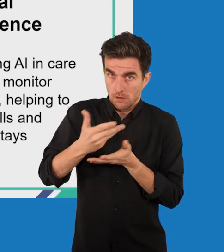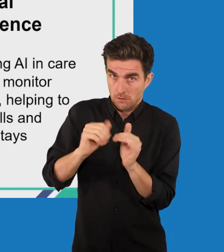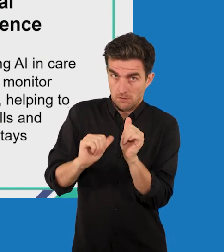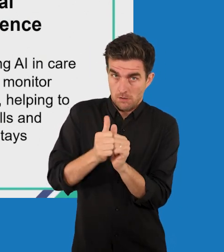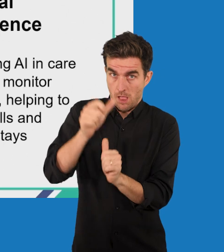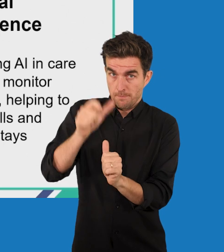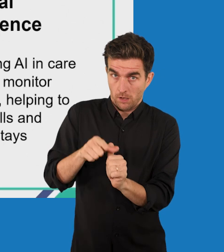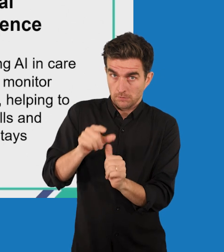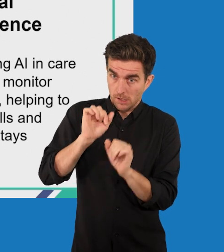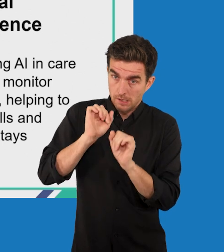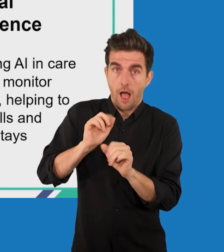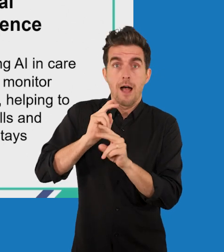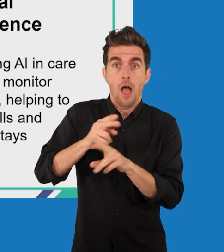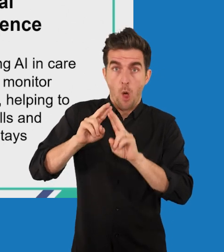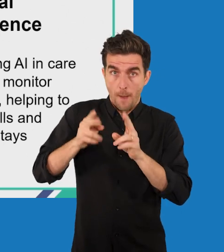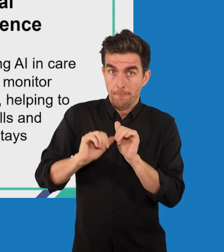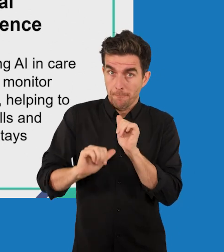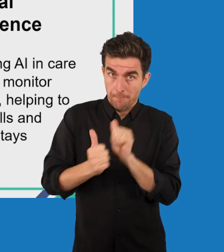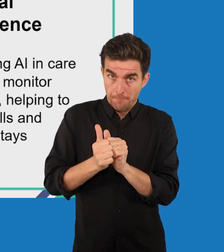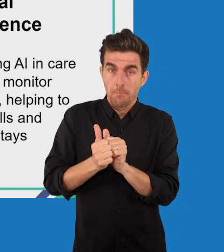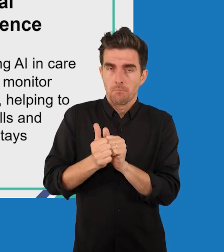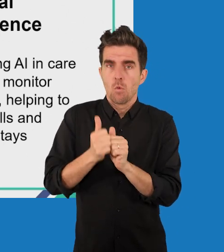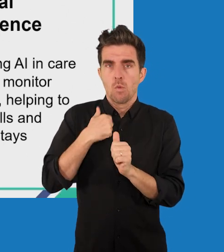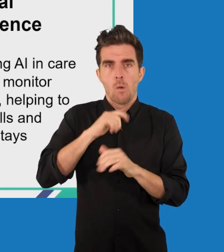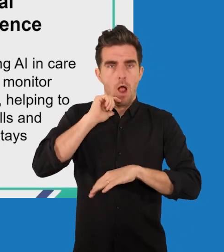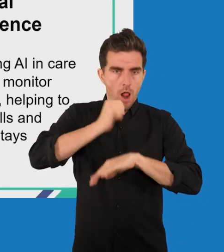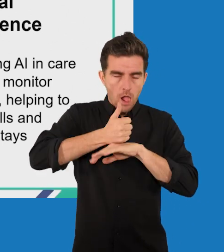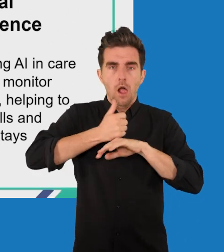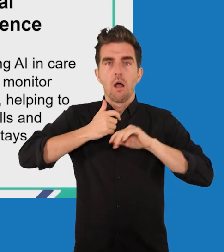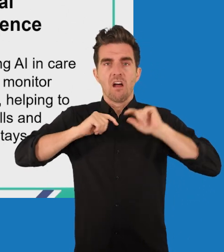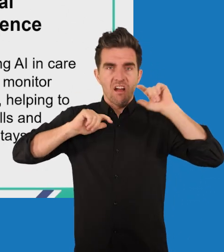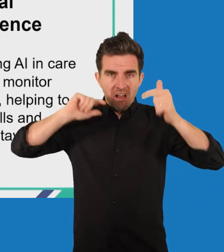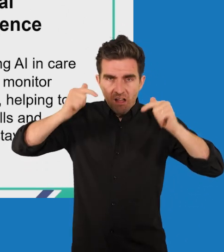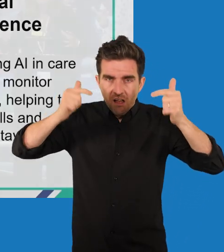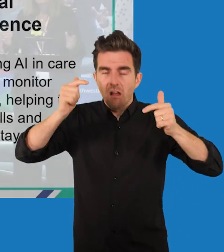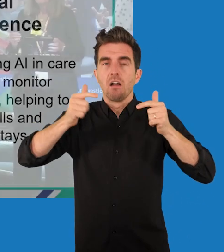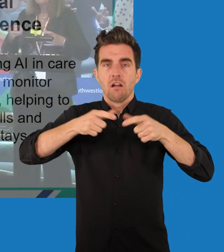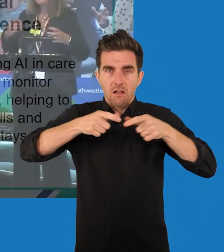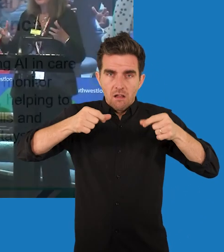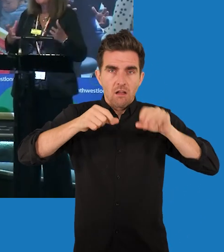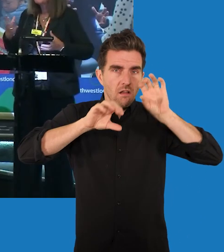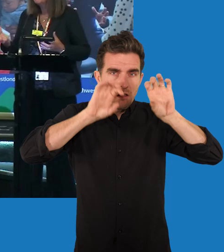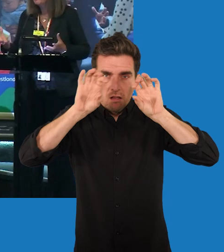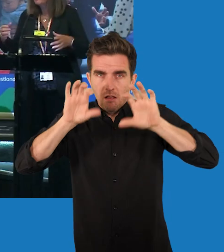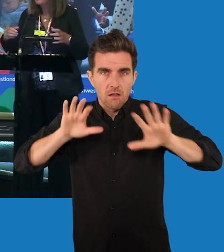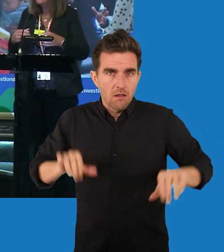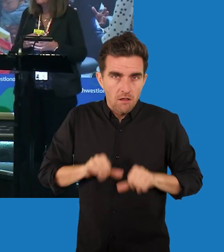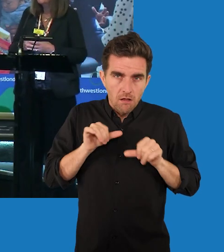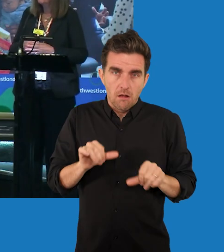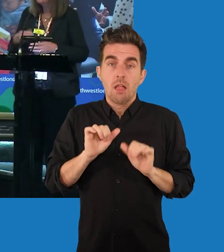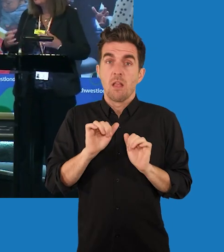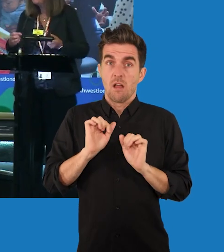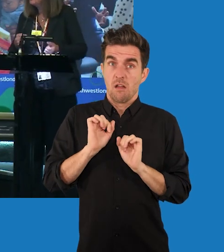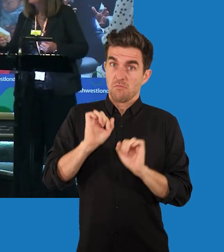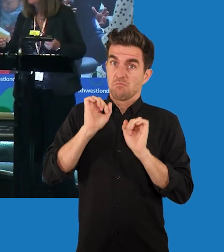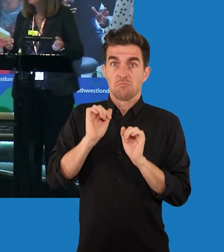and what it does is, with the agreement of the person involved, within a care home, within a resident's room, we've set up some devices that can see